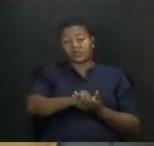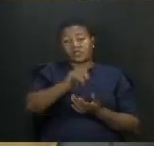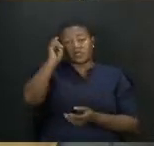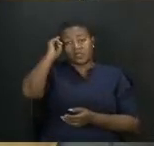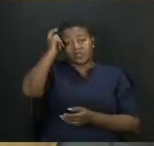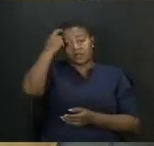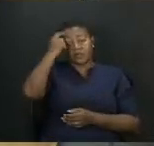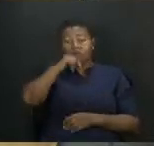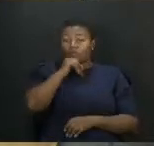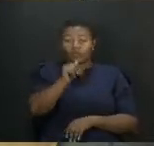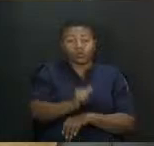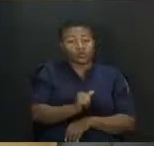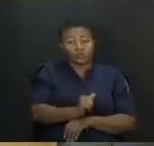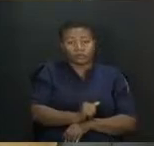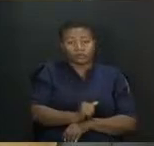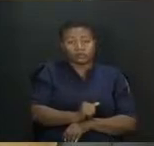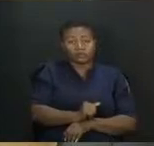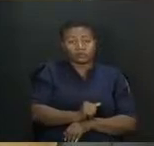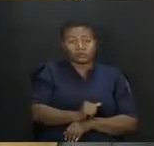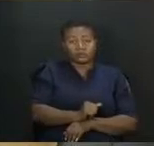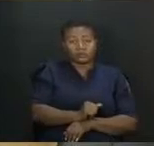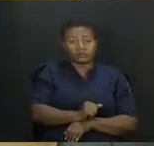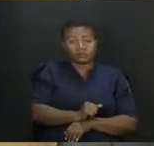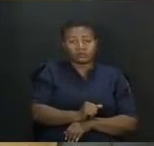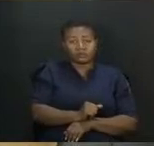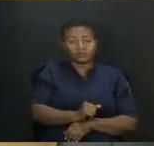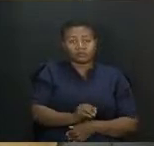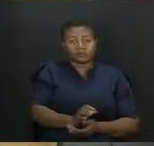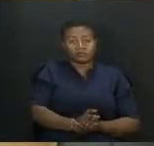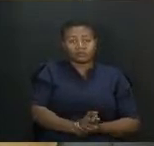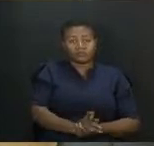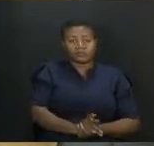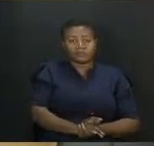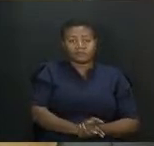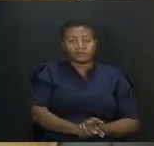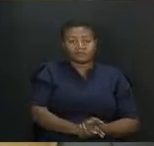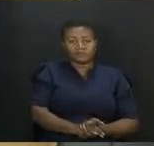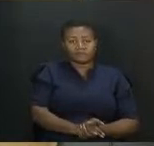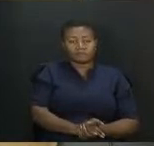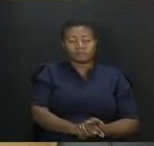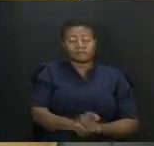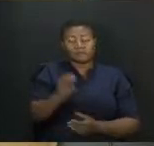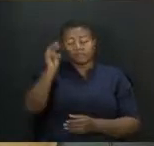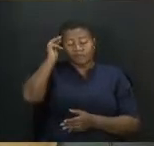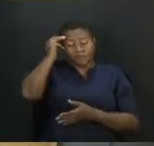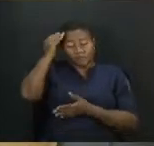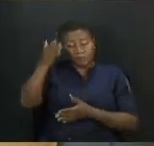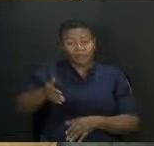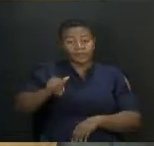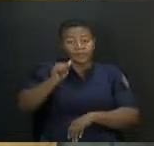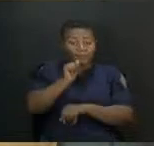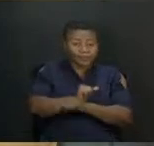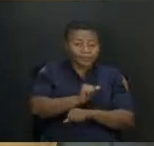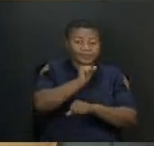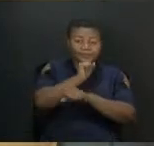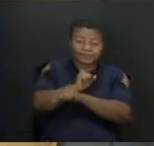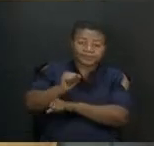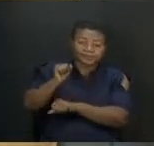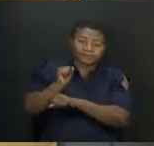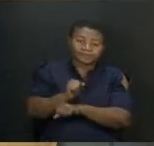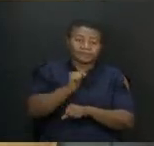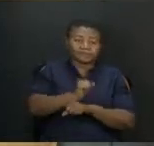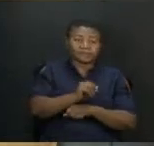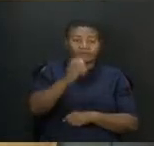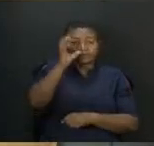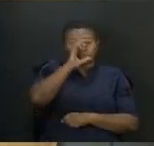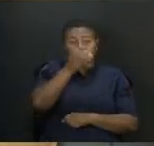ground and that the minister is not in control. The minister is in absolute control with structures in place to deal with